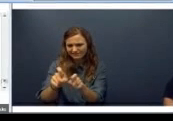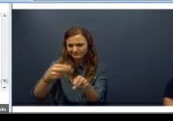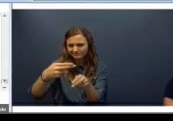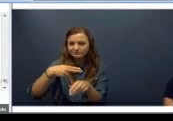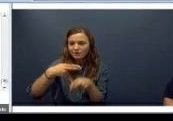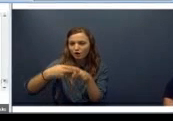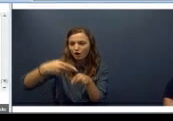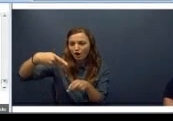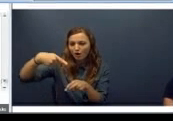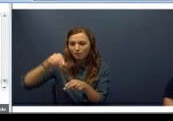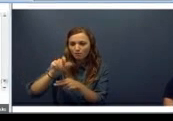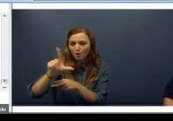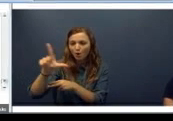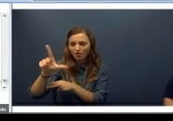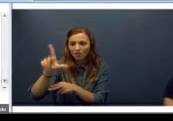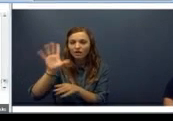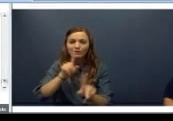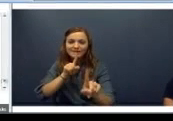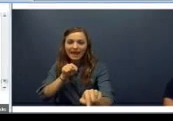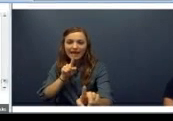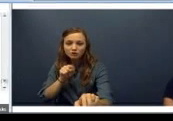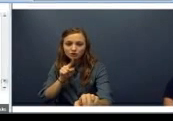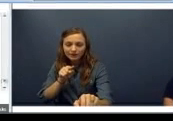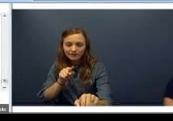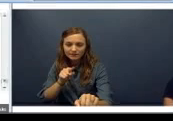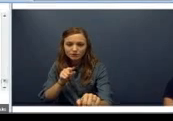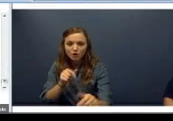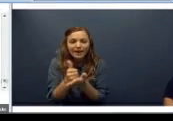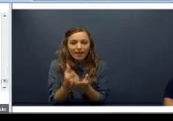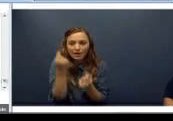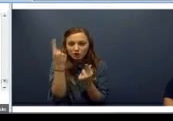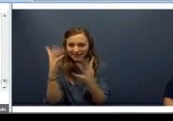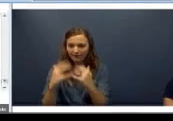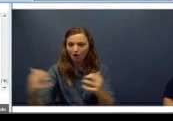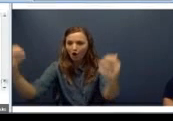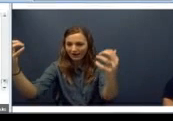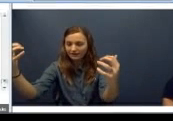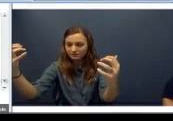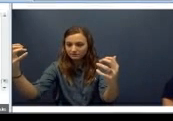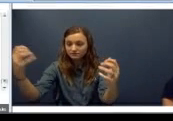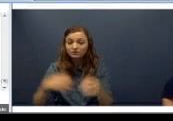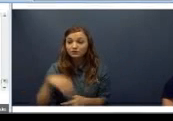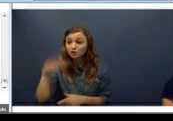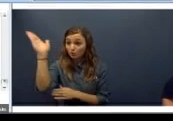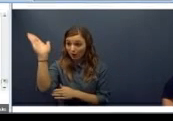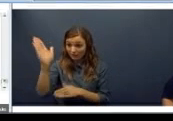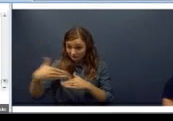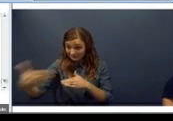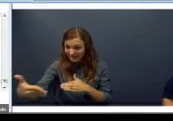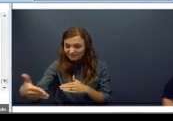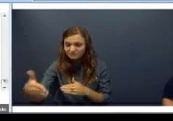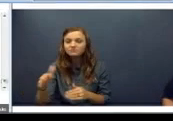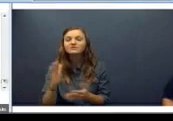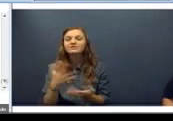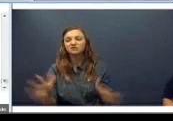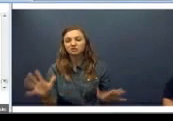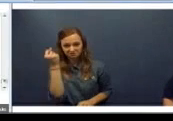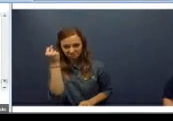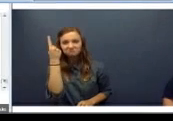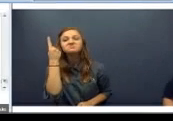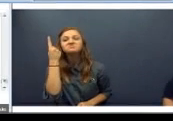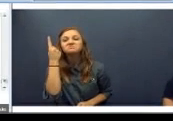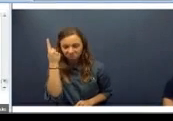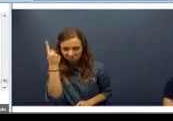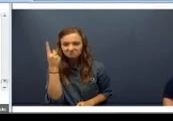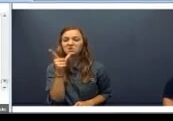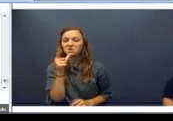some questions, a poll that we're going to be taking so that we can get a sense of our audience, so that the presenters who are coming up will